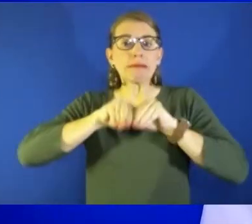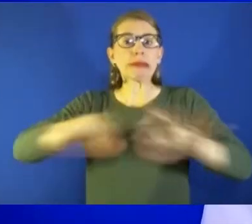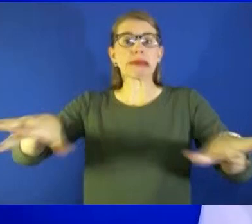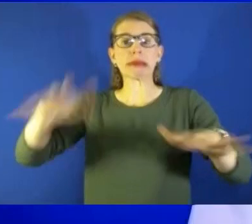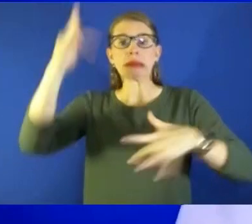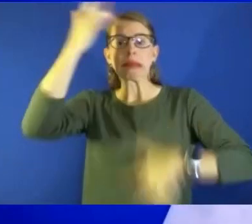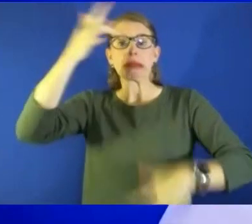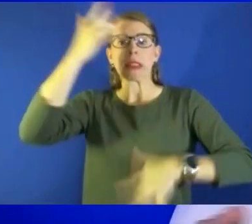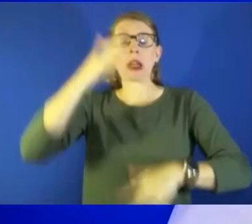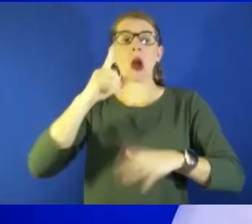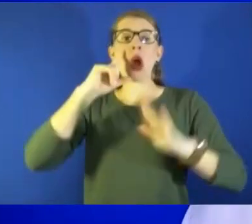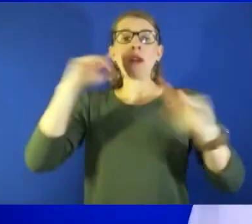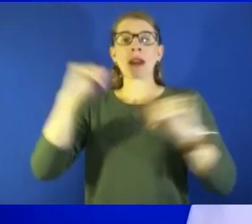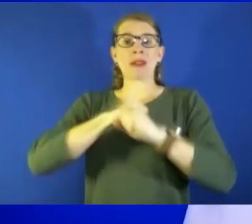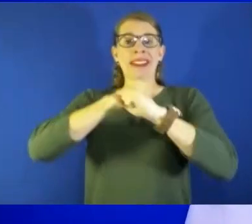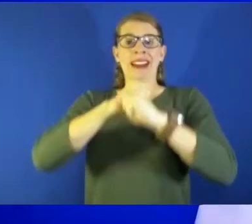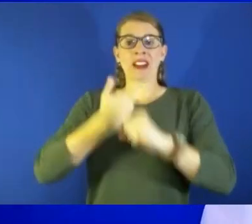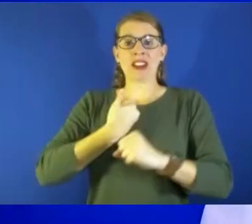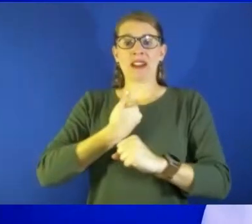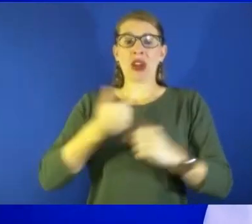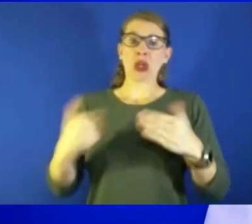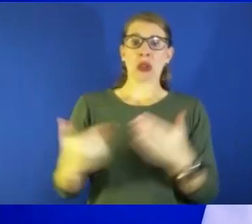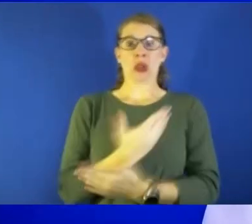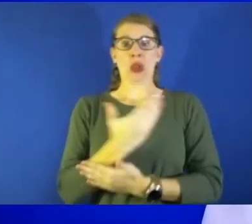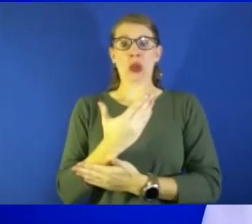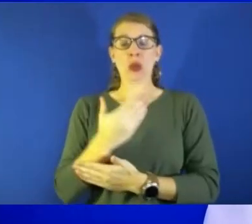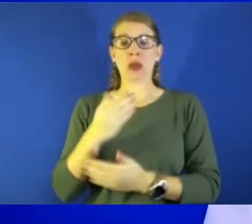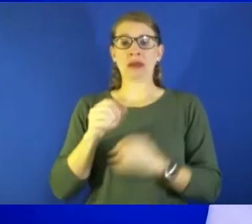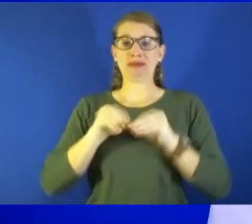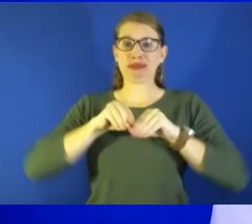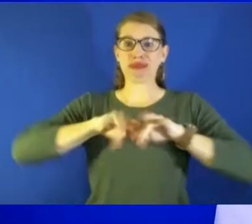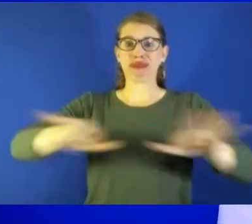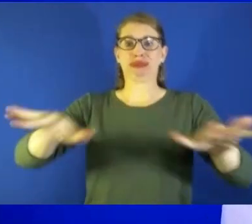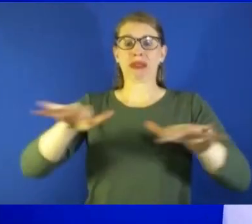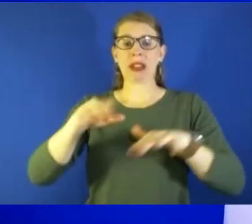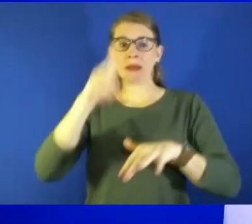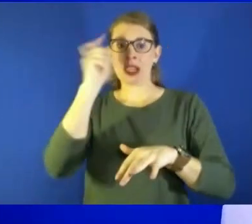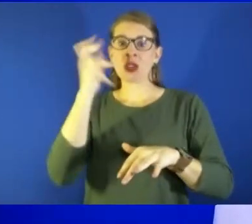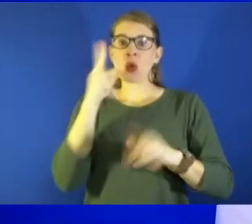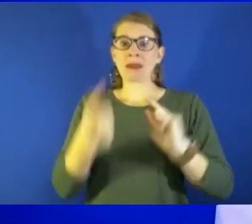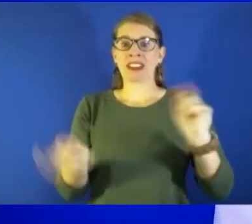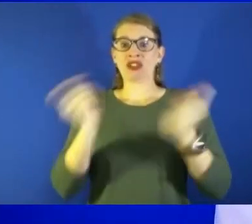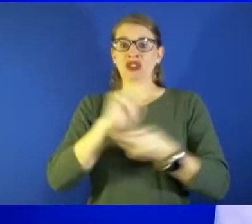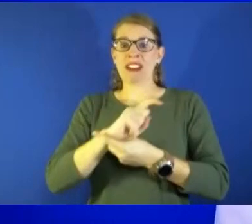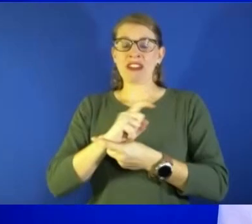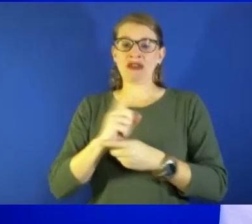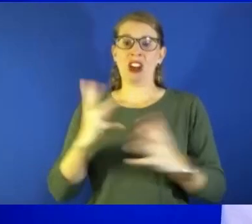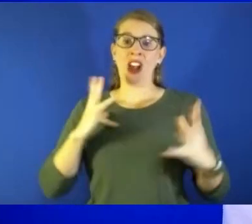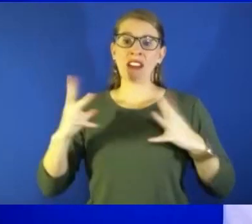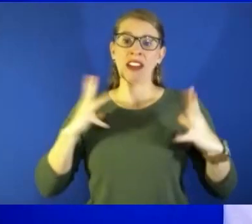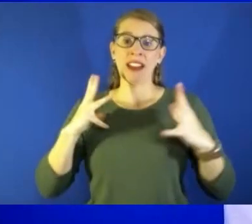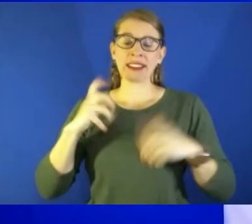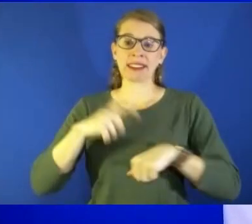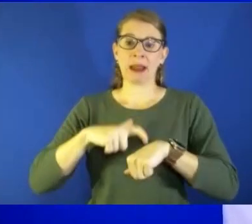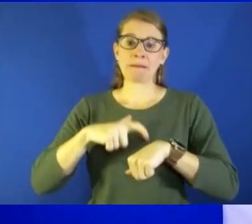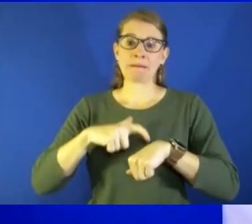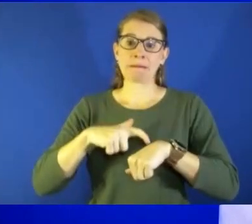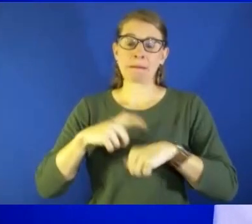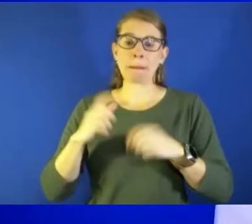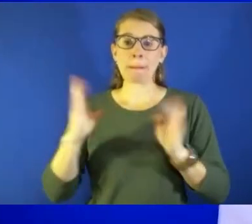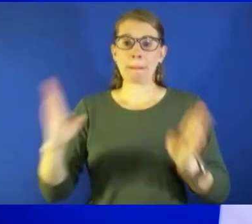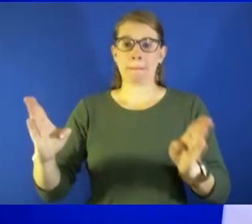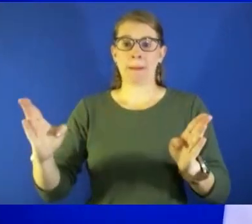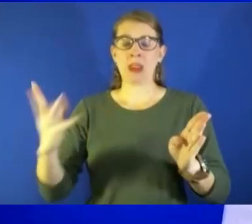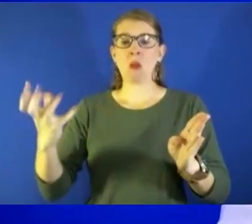ourselves against a new surge, especially now as we are going to be getting into the holiday season, and would certainly like to keep everybody healthy